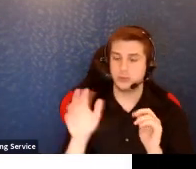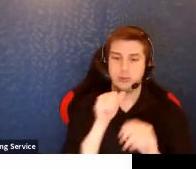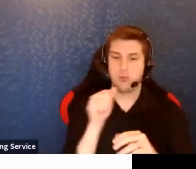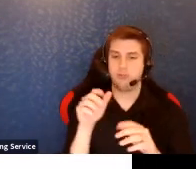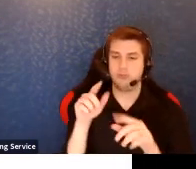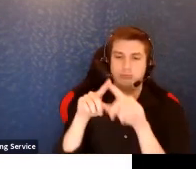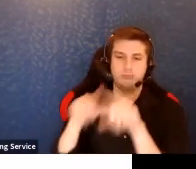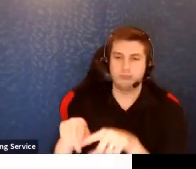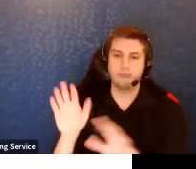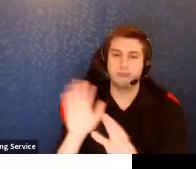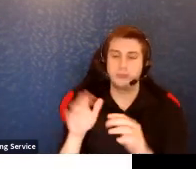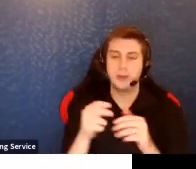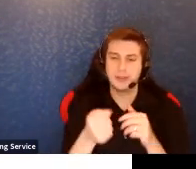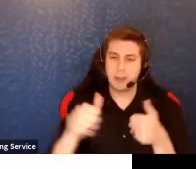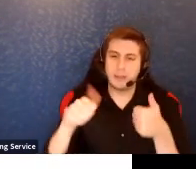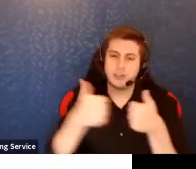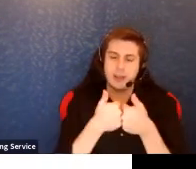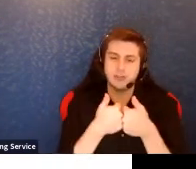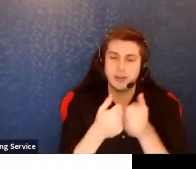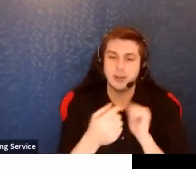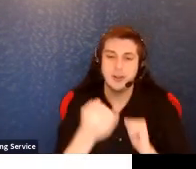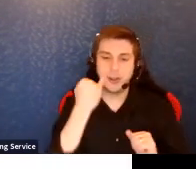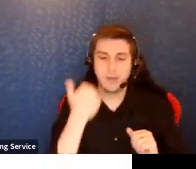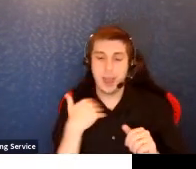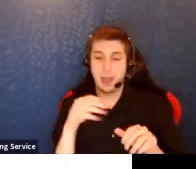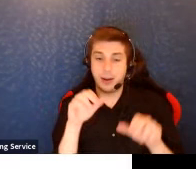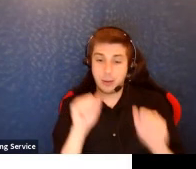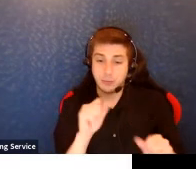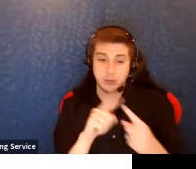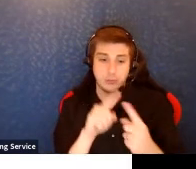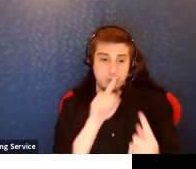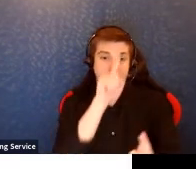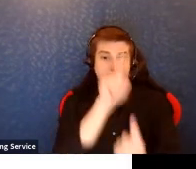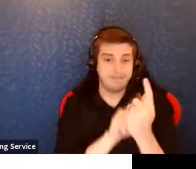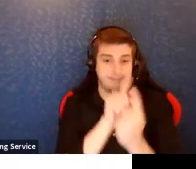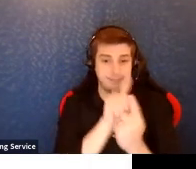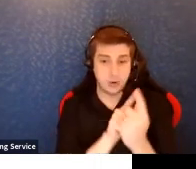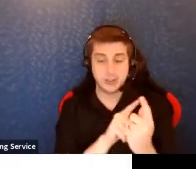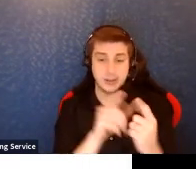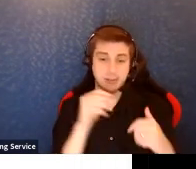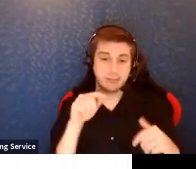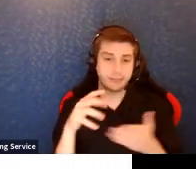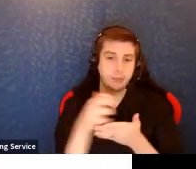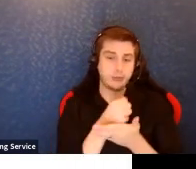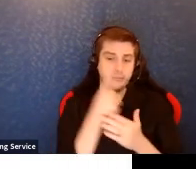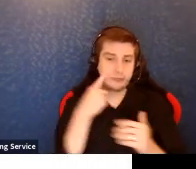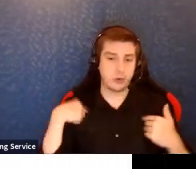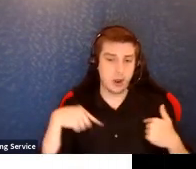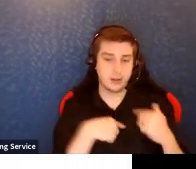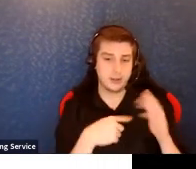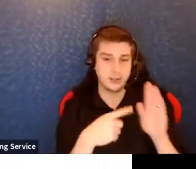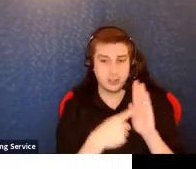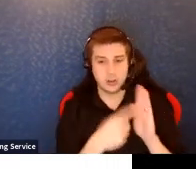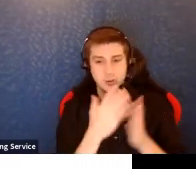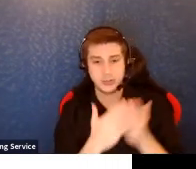So it's a little bit challenging. If we had an opportunity to meet in person, this would have been an opportunity for us to show off some of